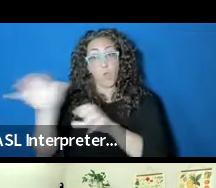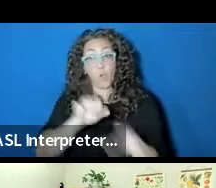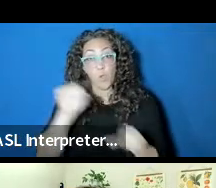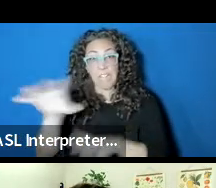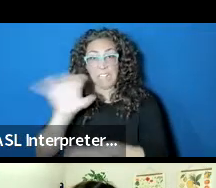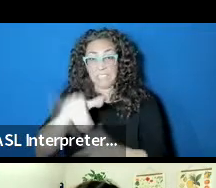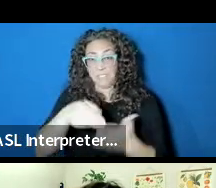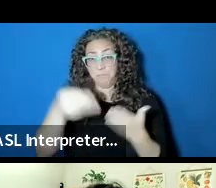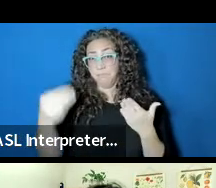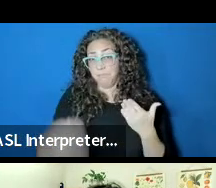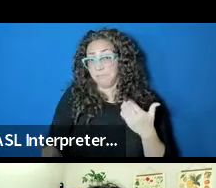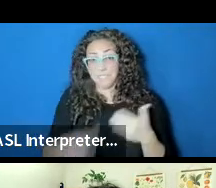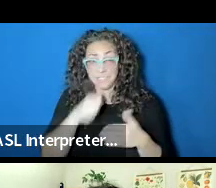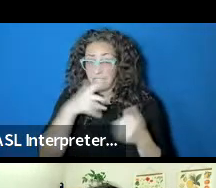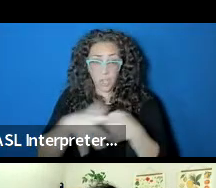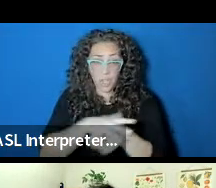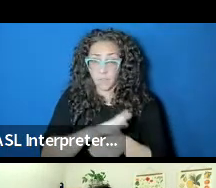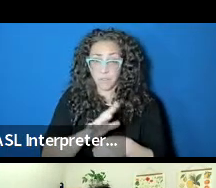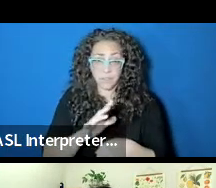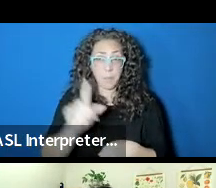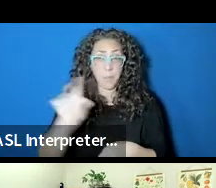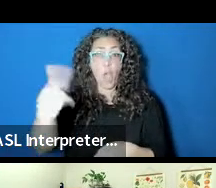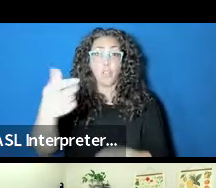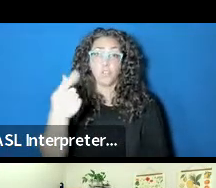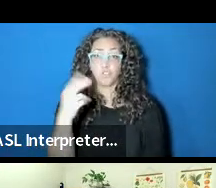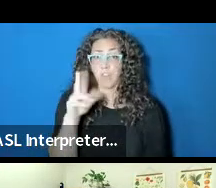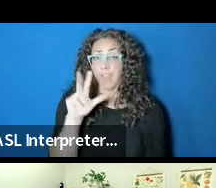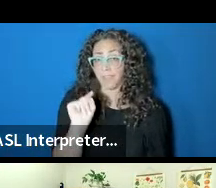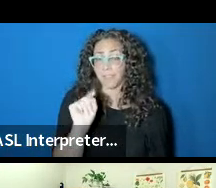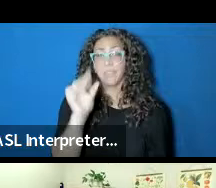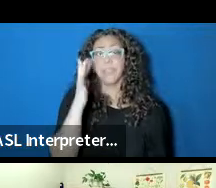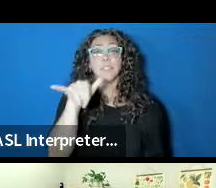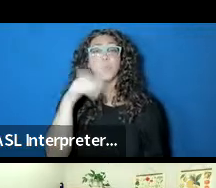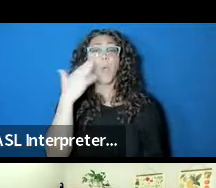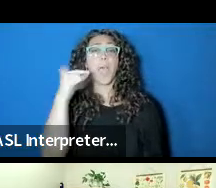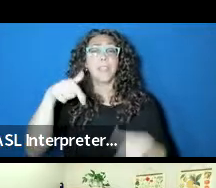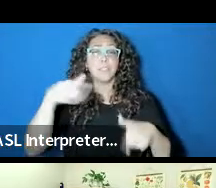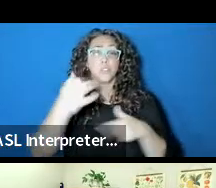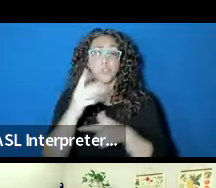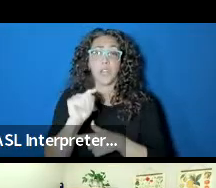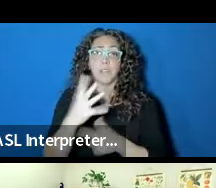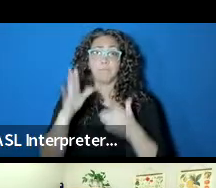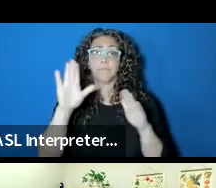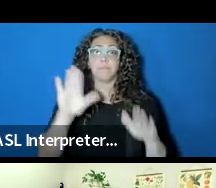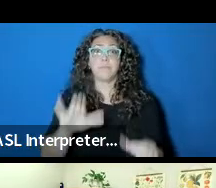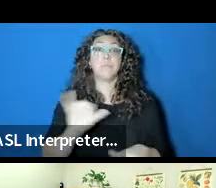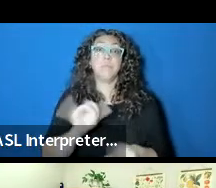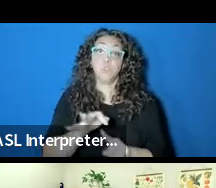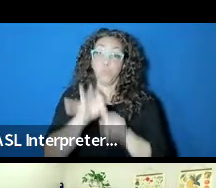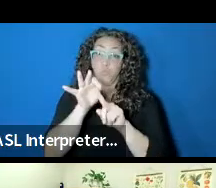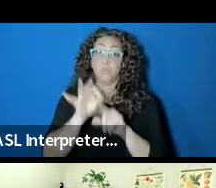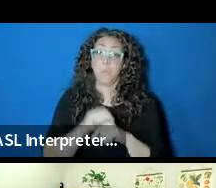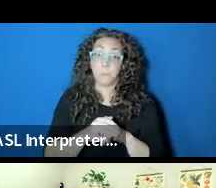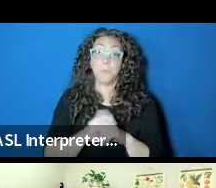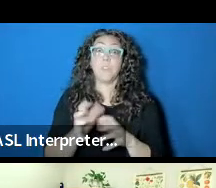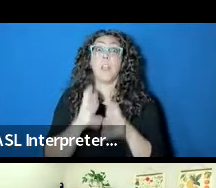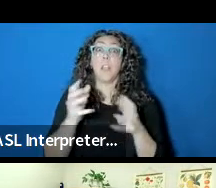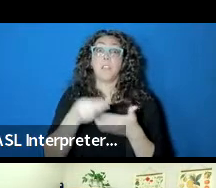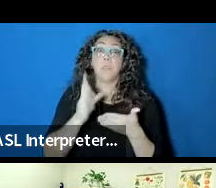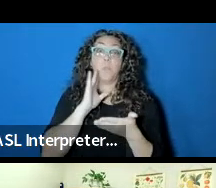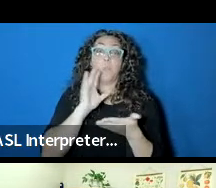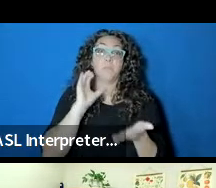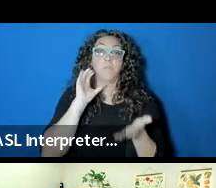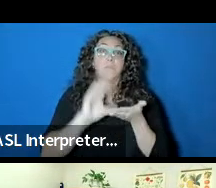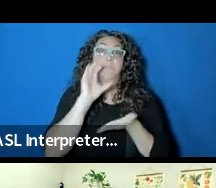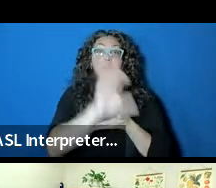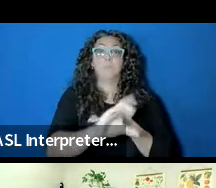not covered by a lot of other grants. And that's what makes this grant opportunity extremely unique. And a big chunk of that money will be going to